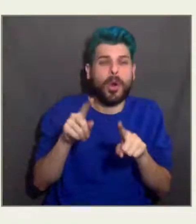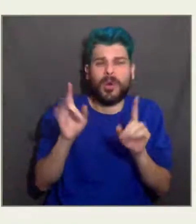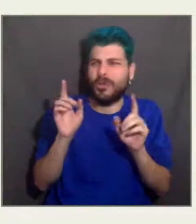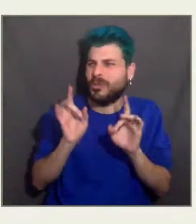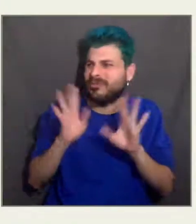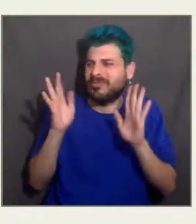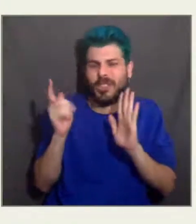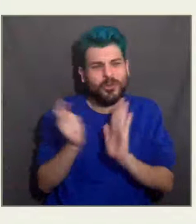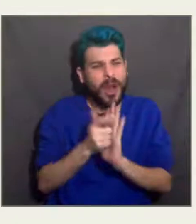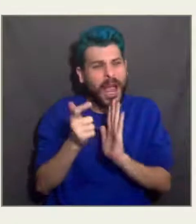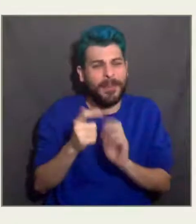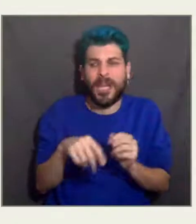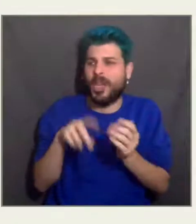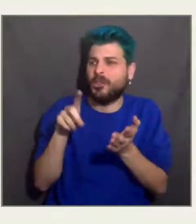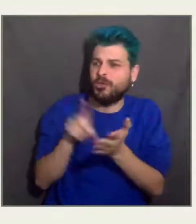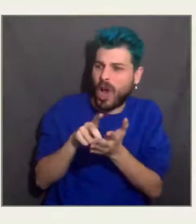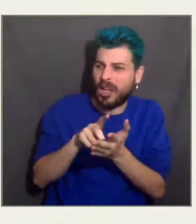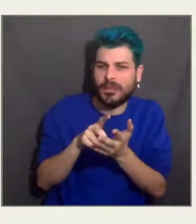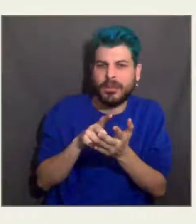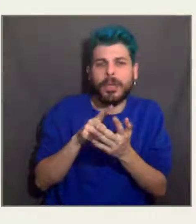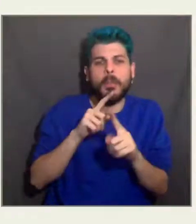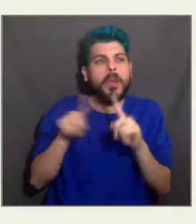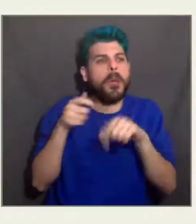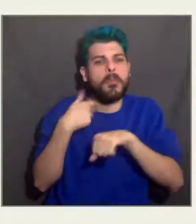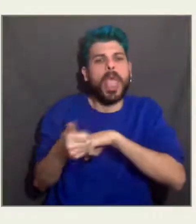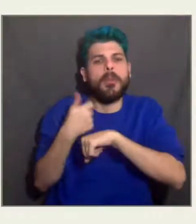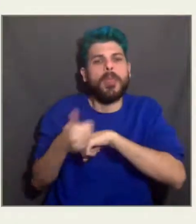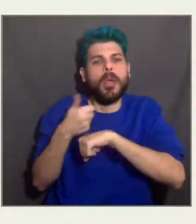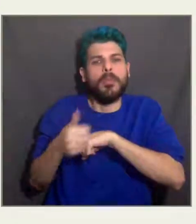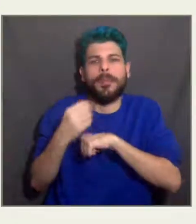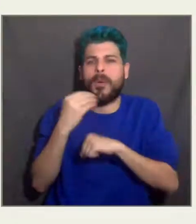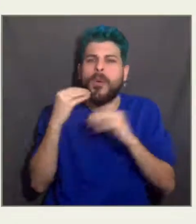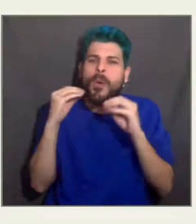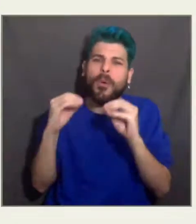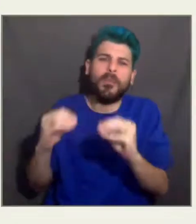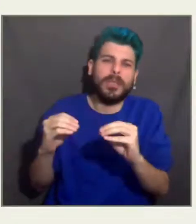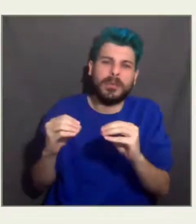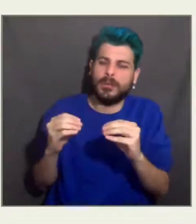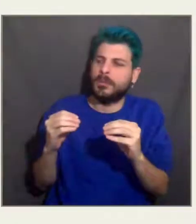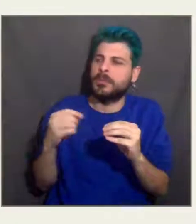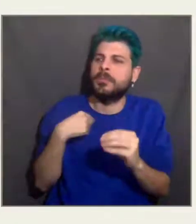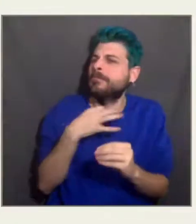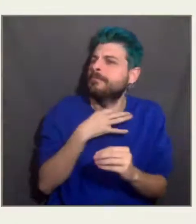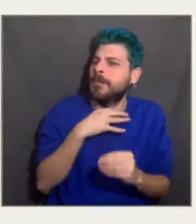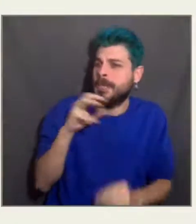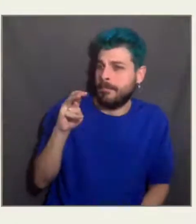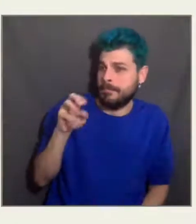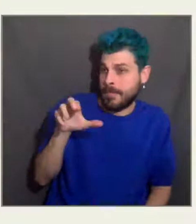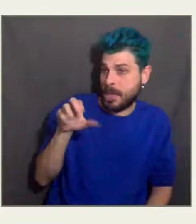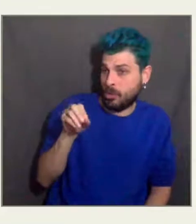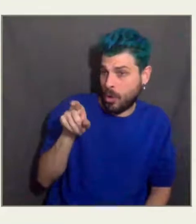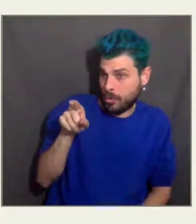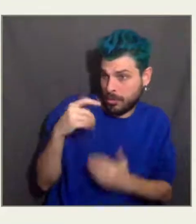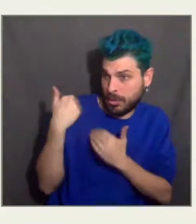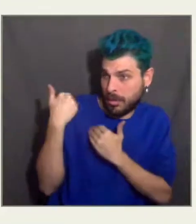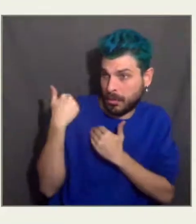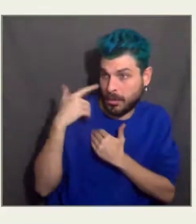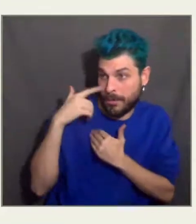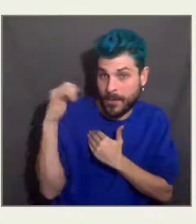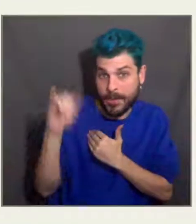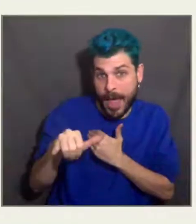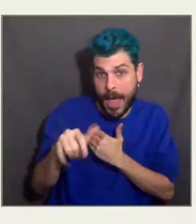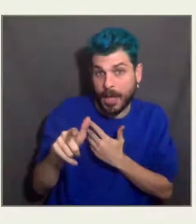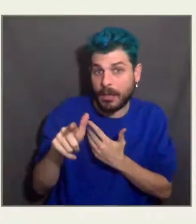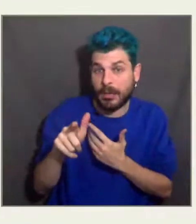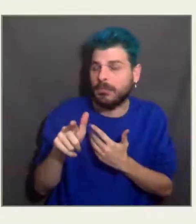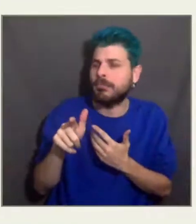homeless camps and in neighborhoods. So is that under Metro's umbrella? And if not, then how do you partner when these things